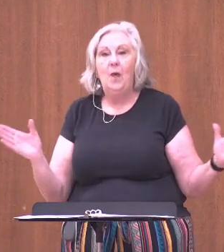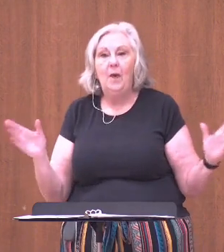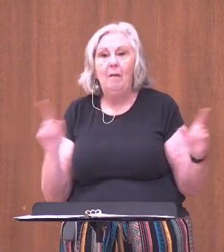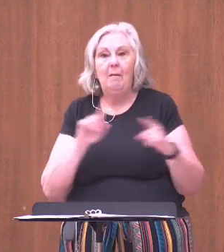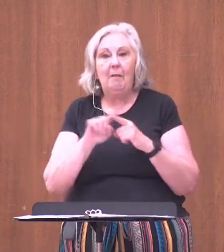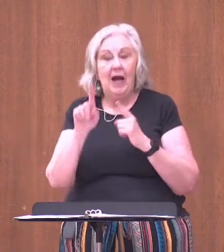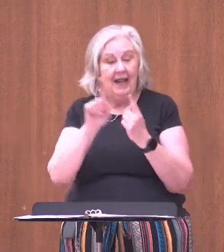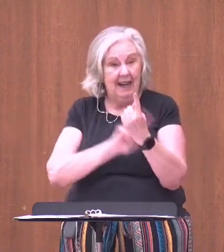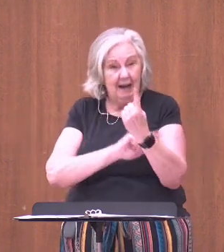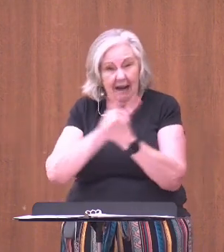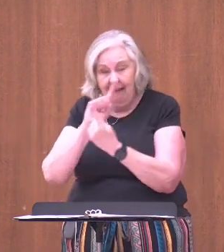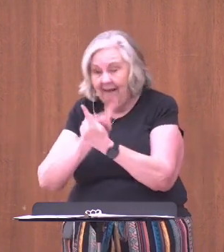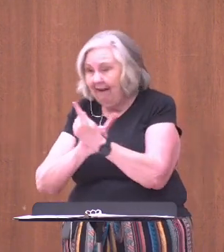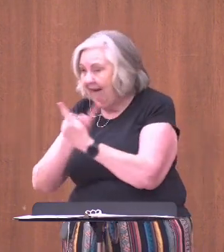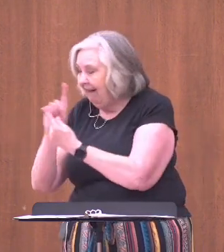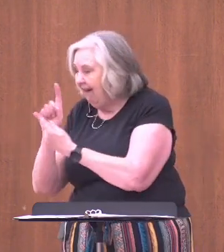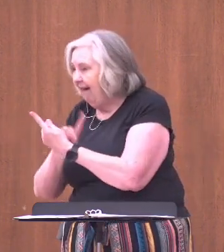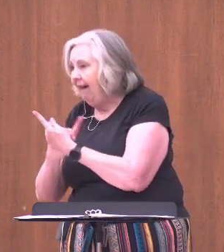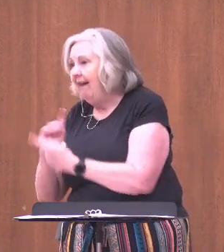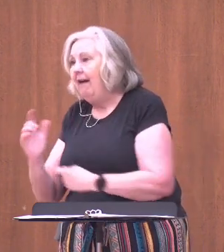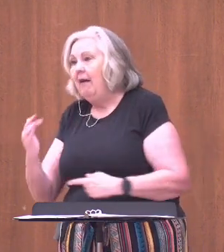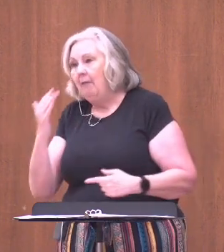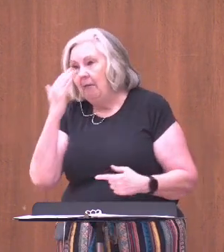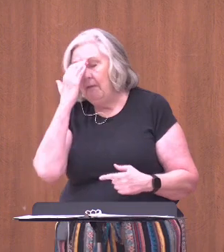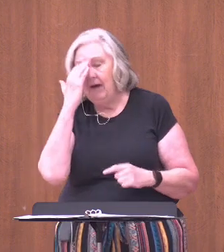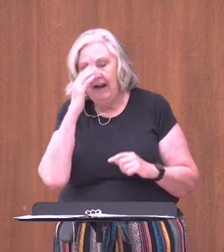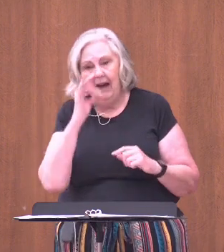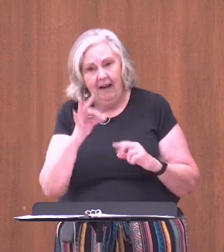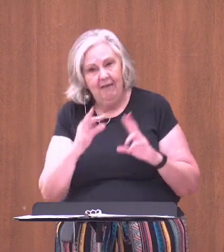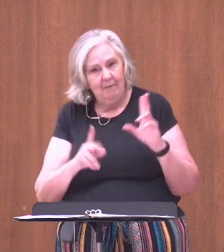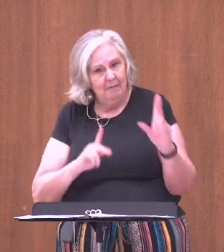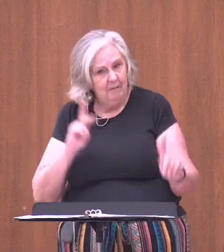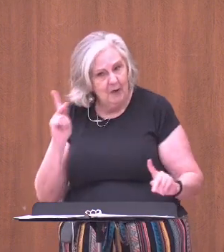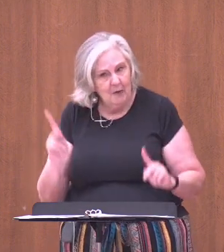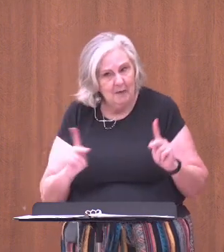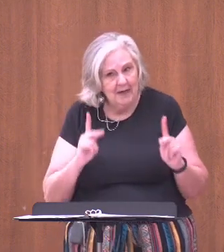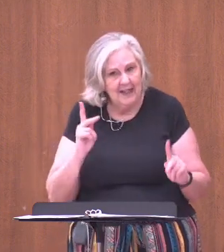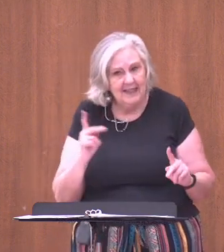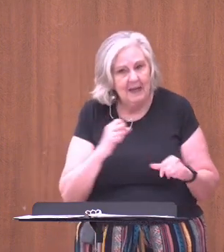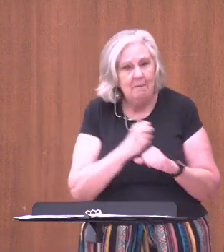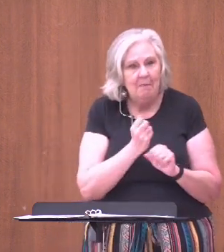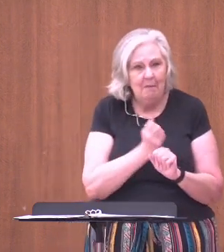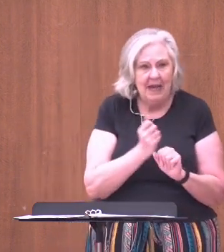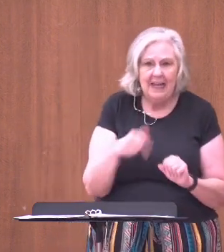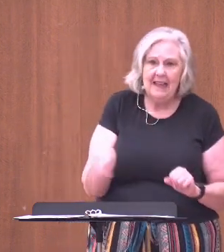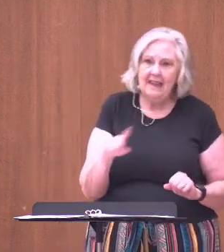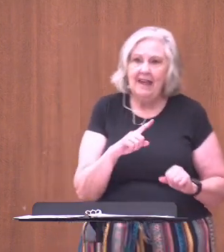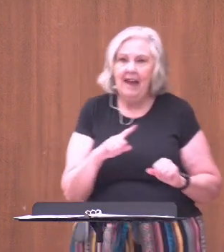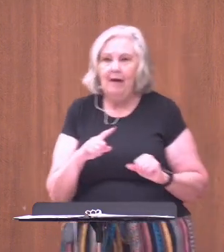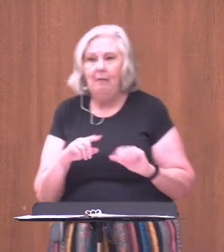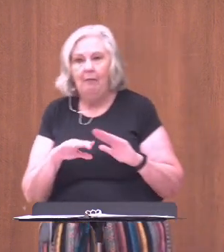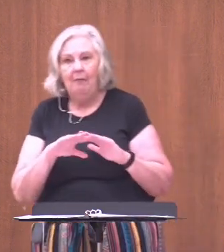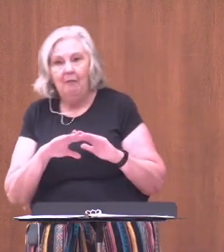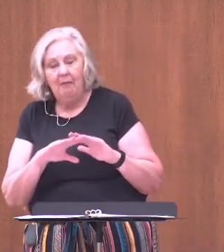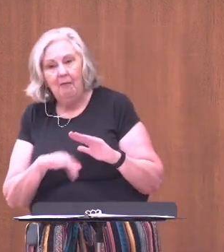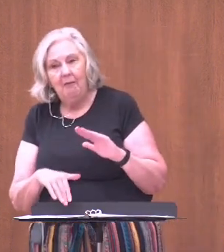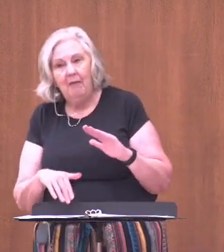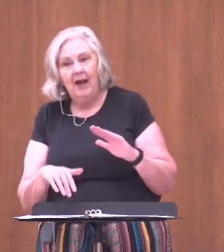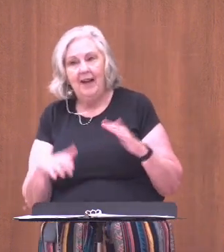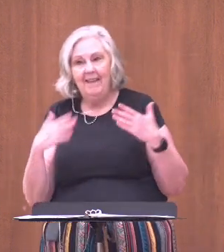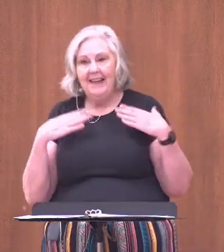personal, who is mindful of humans. In fact, making them a little bit lower than the